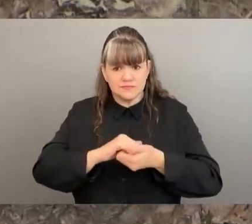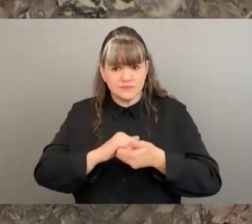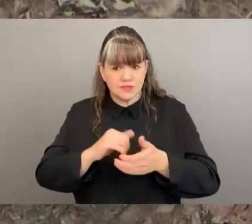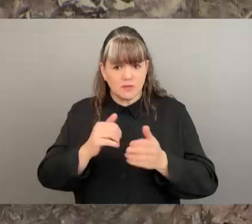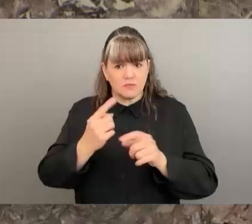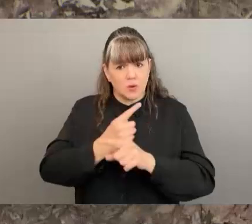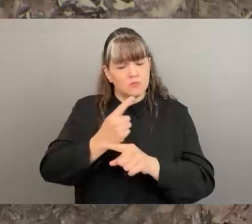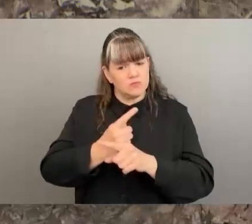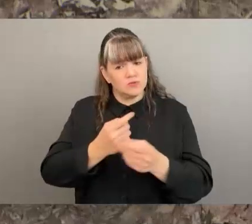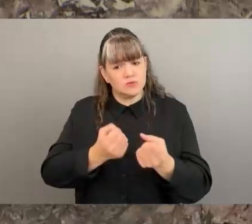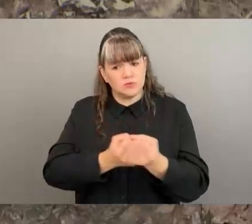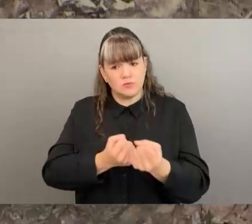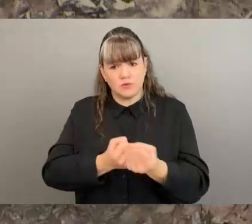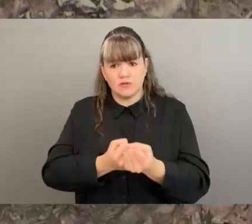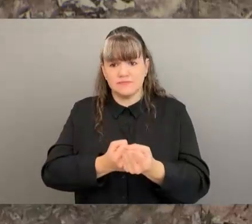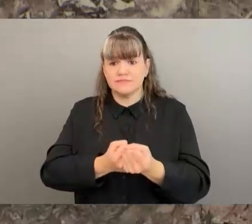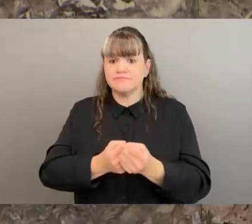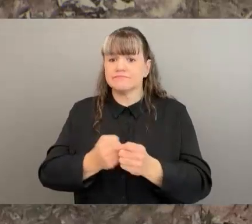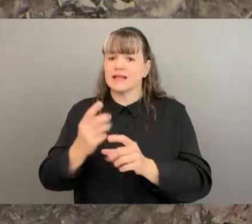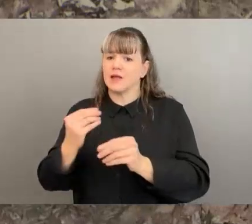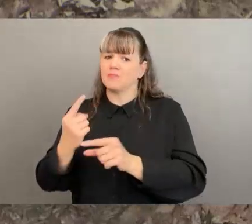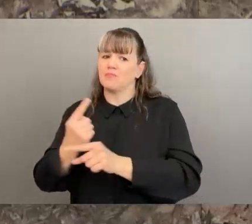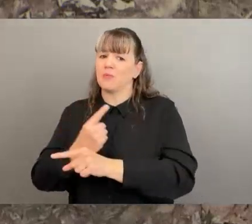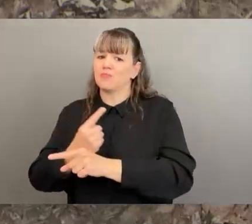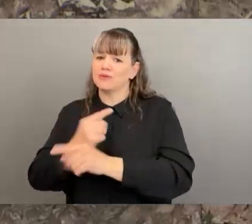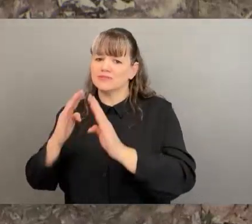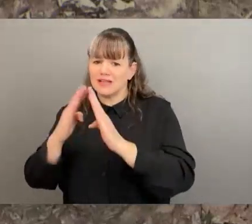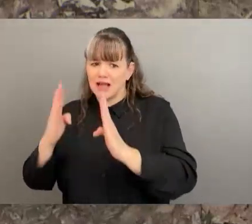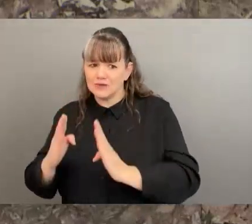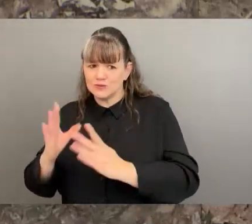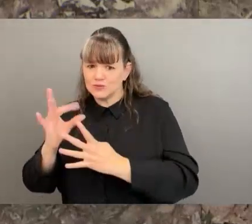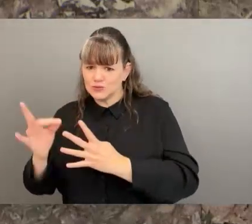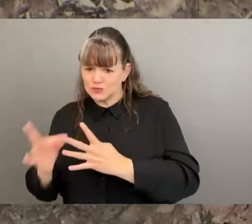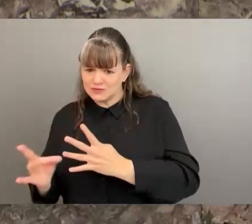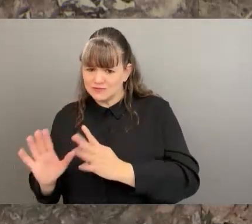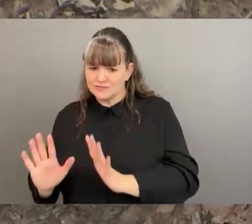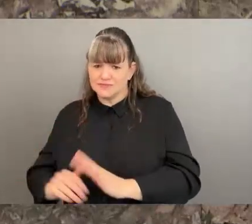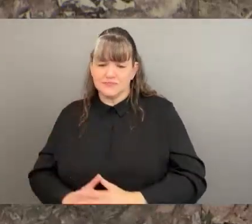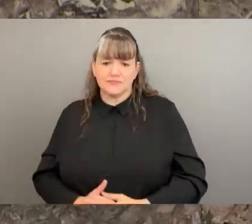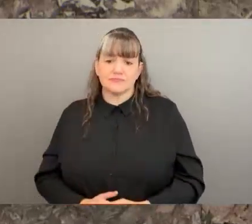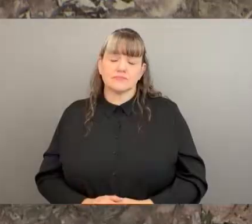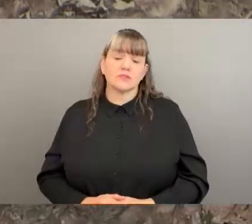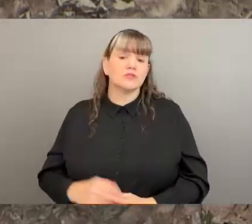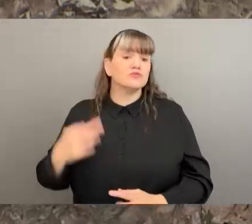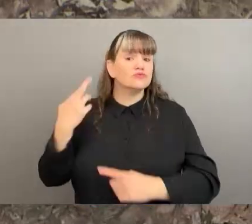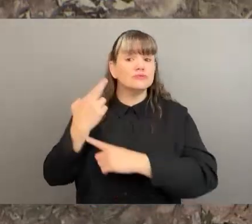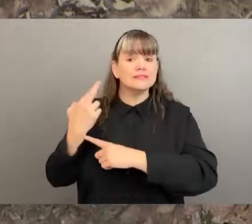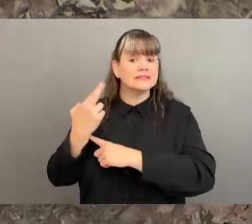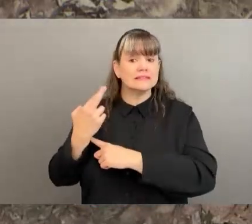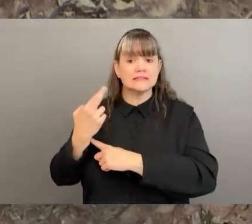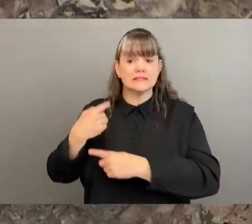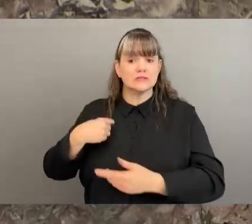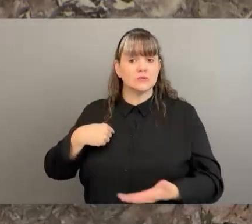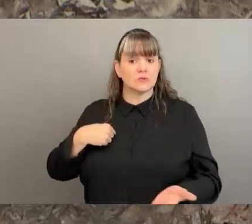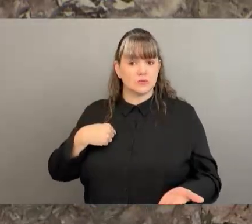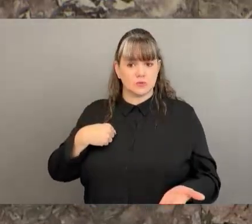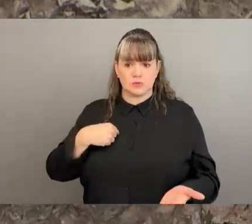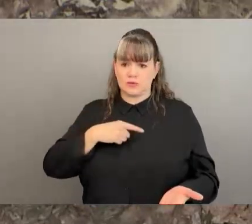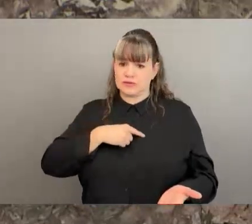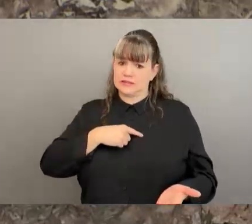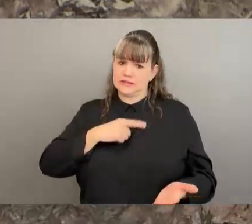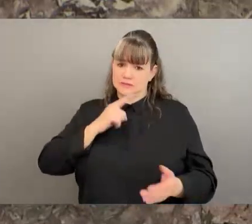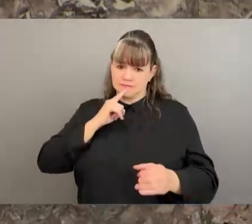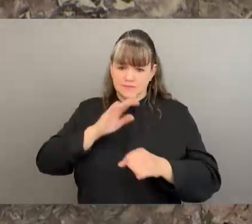Mr. Speaker, that's why our government maintains a commitment to building out complex care housing for people